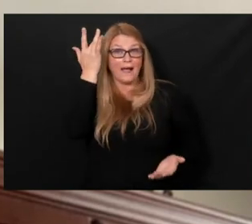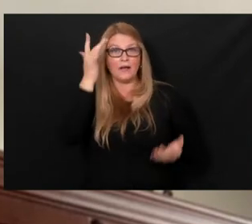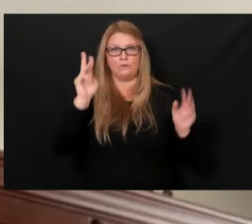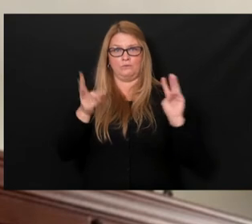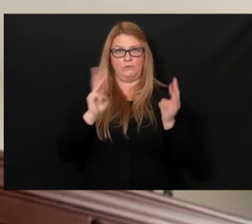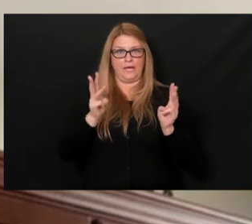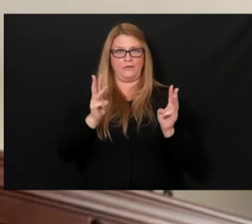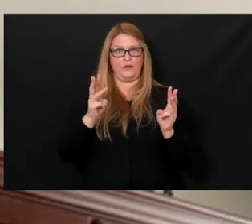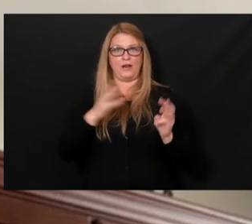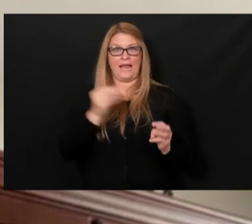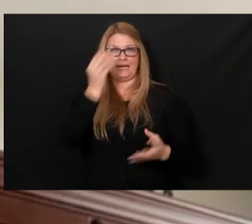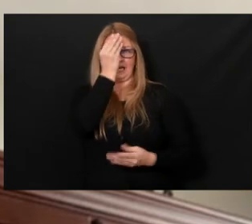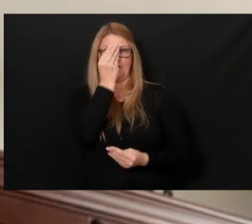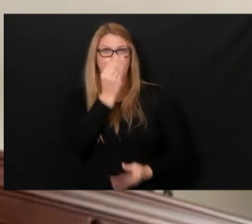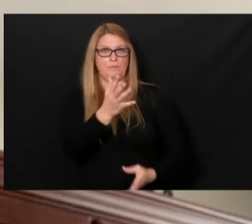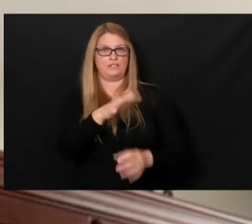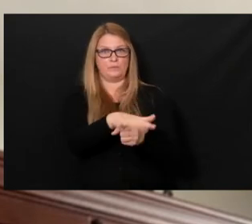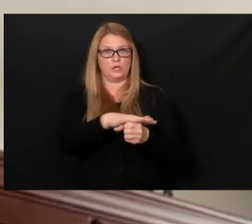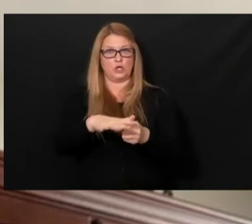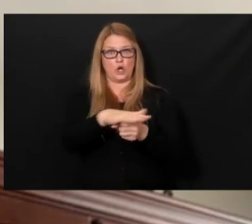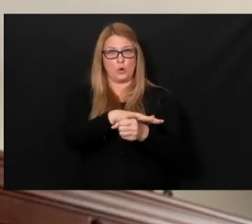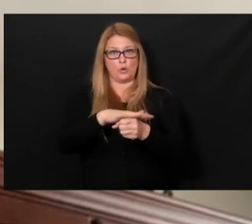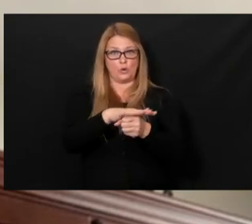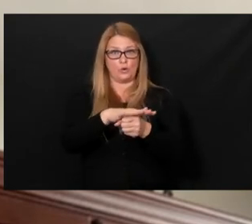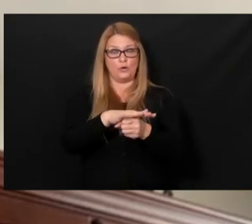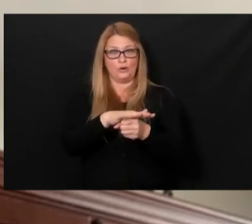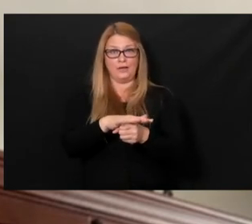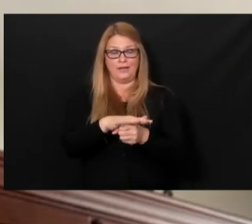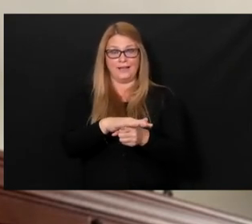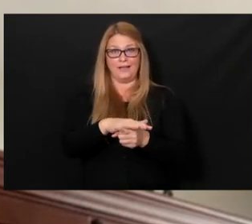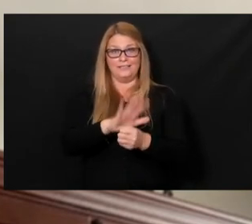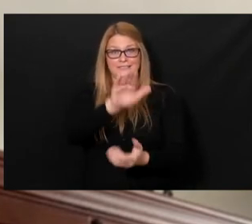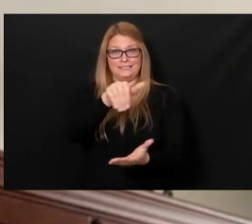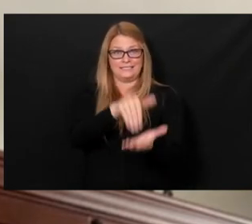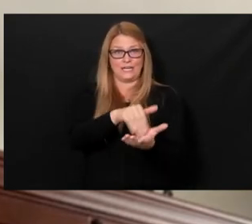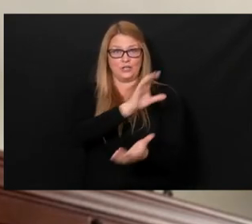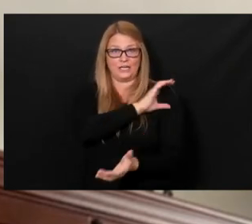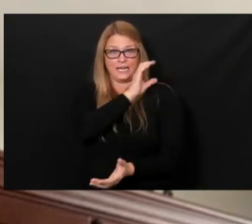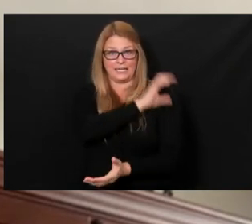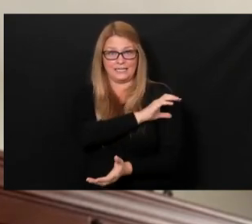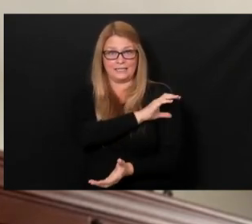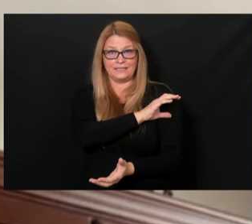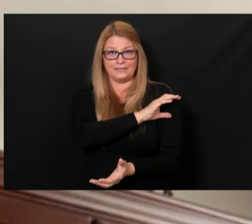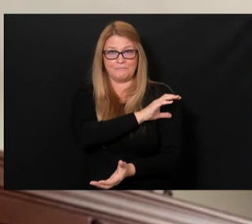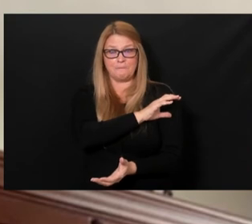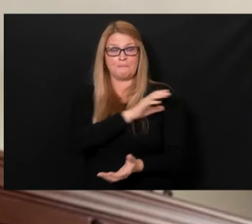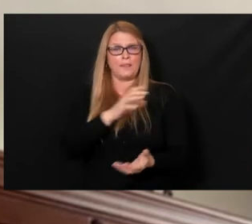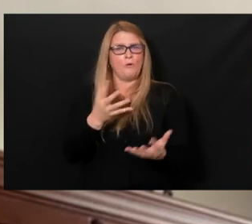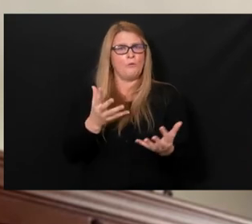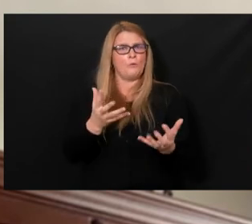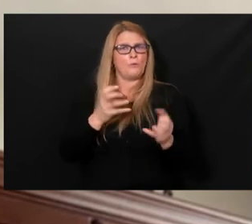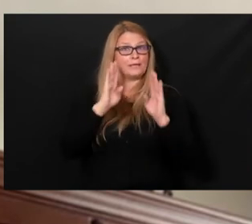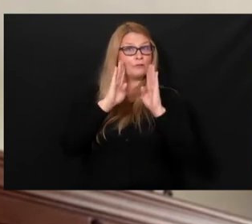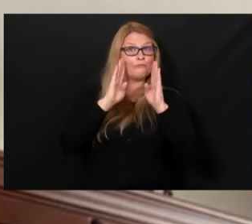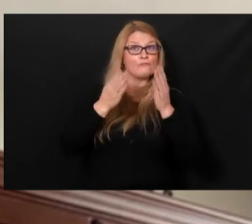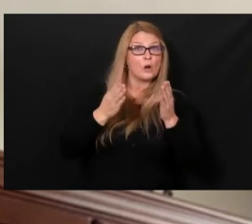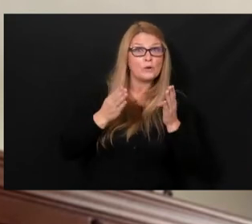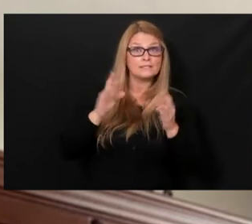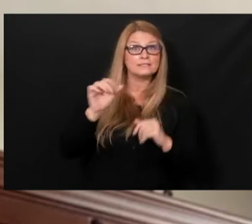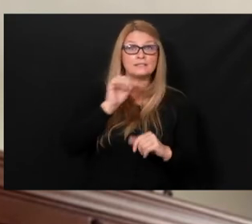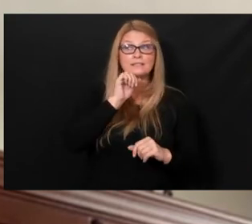data provided by your local entities who are providing the vaccine clinics. We are going to focus not